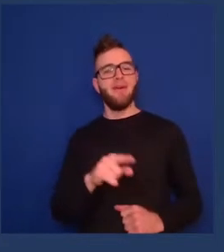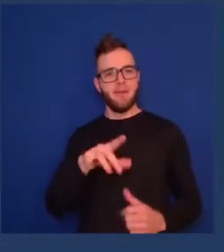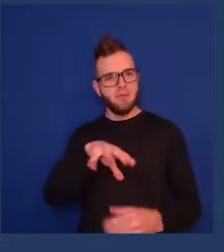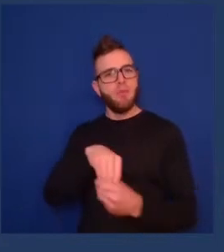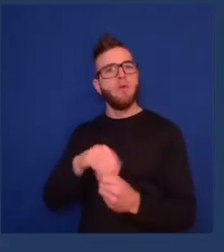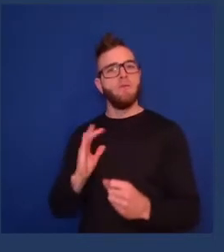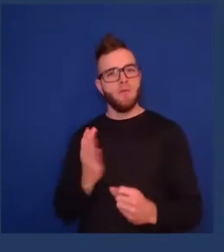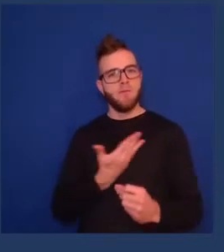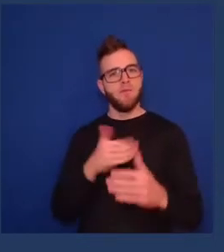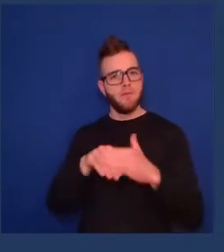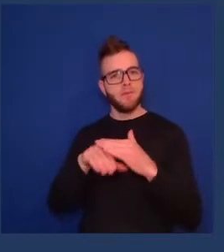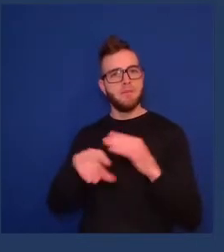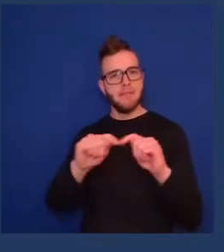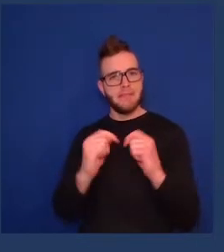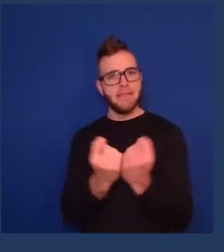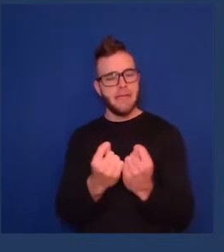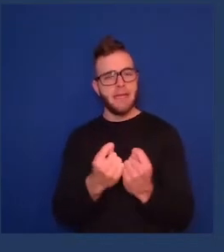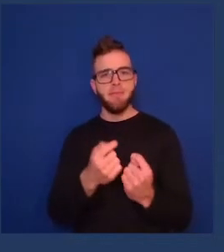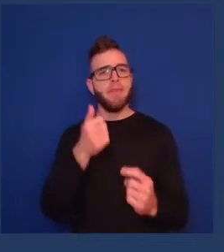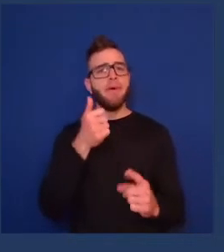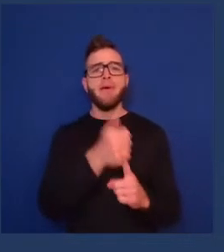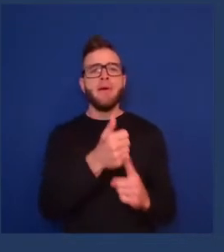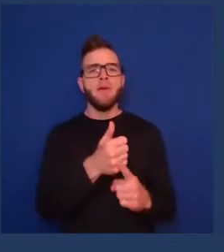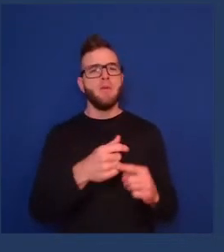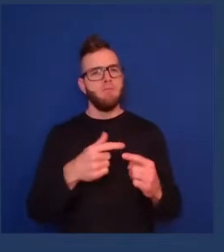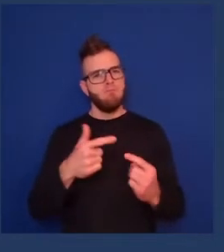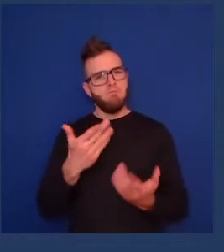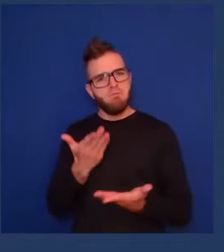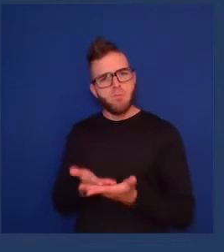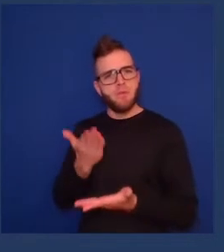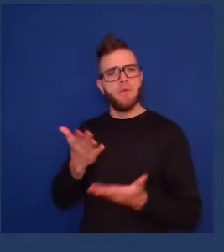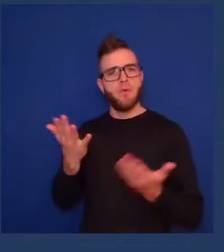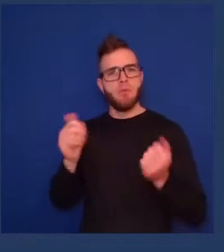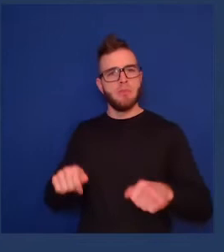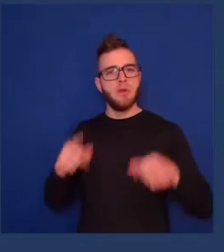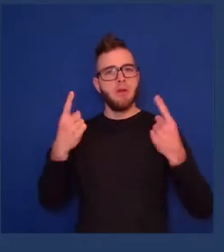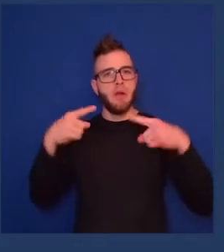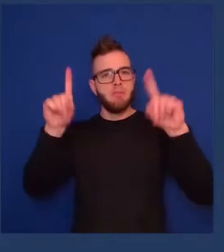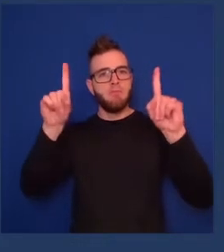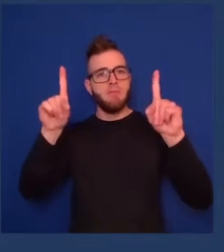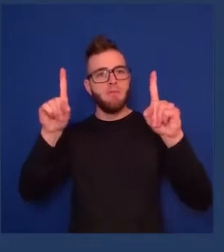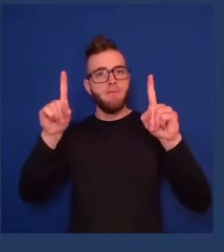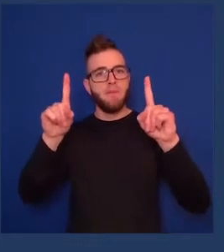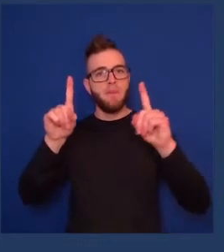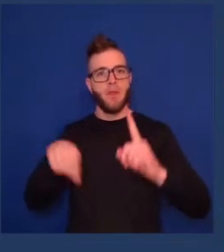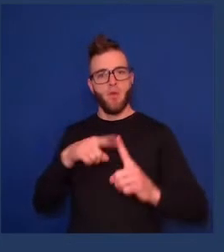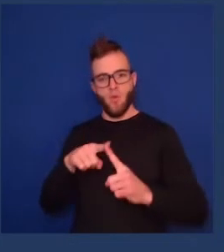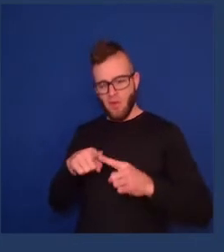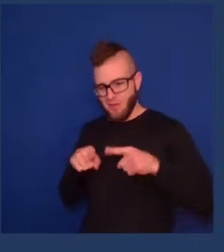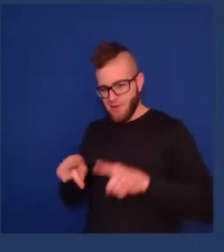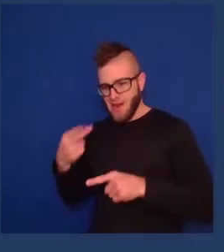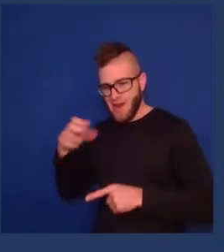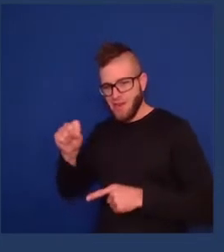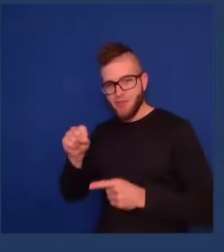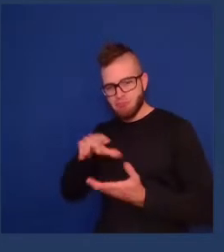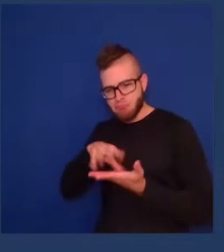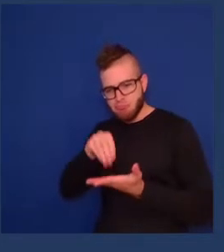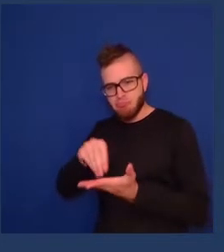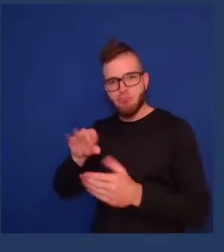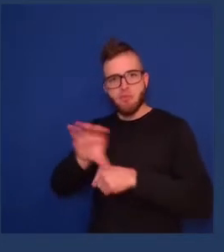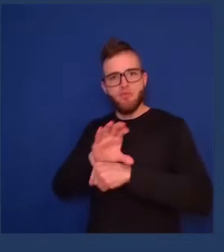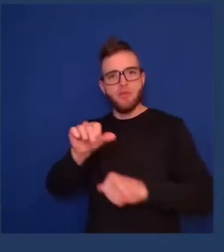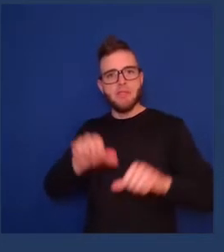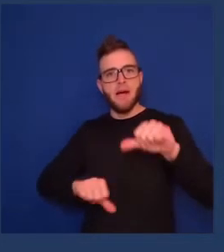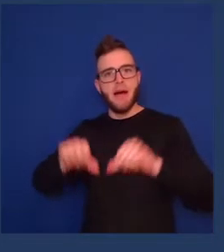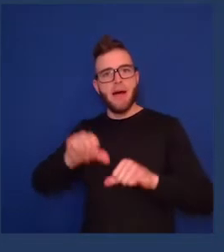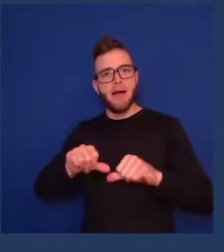People like Ann Taylor, who is part of our accessibility team. somebody who has just shown what